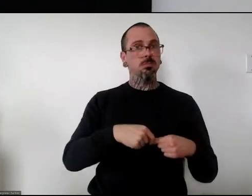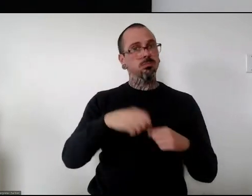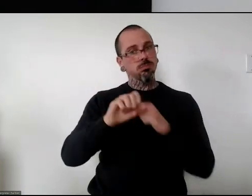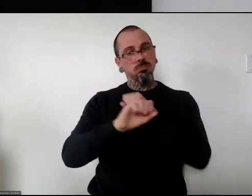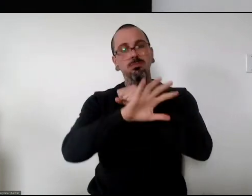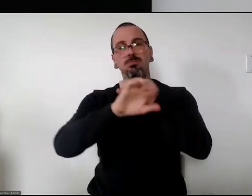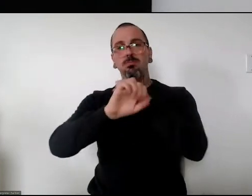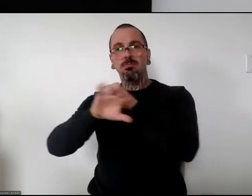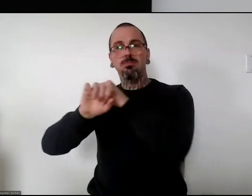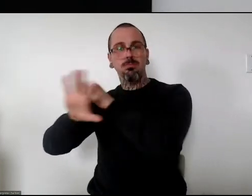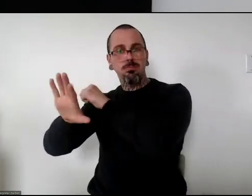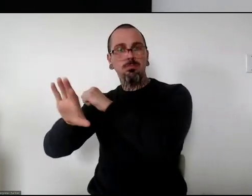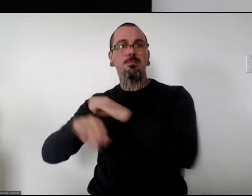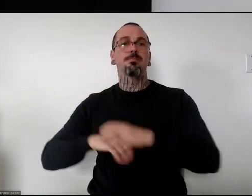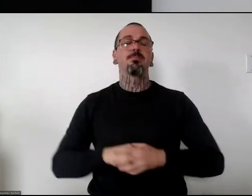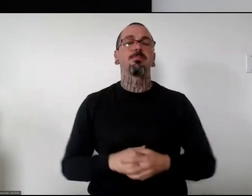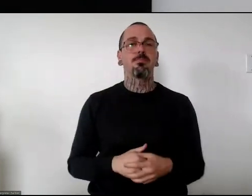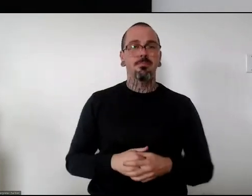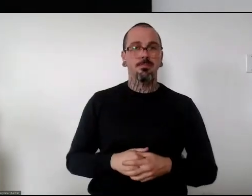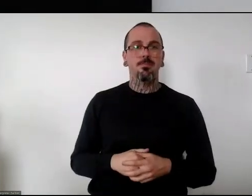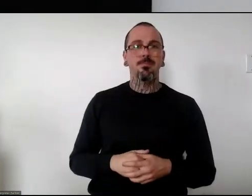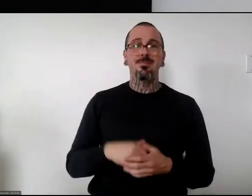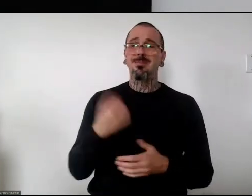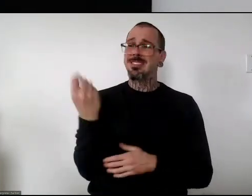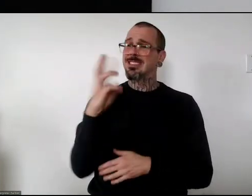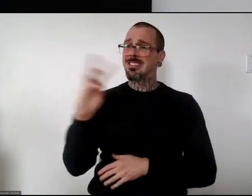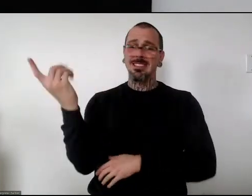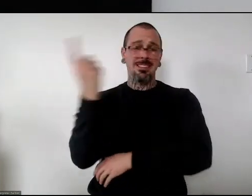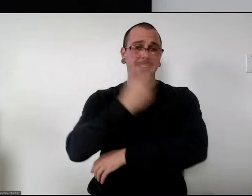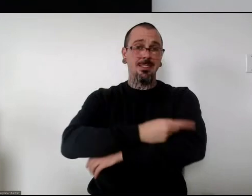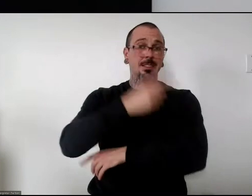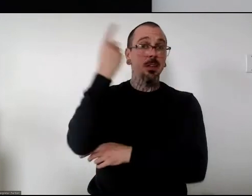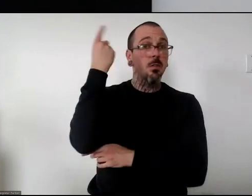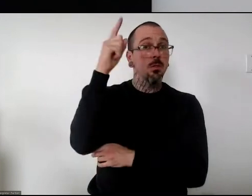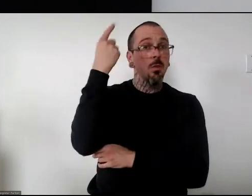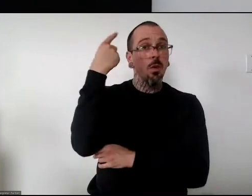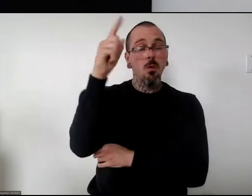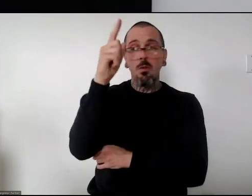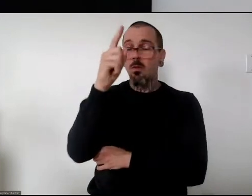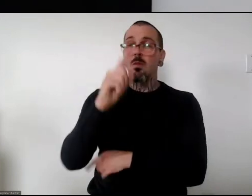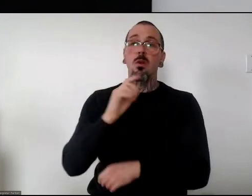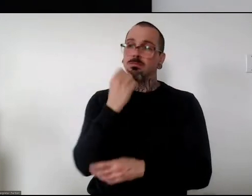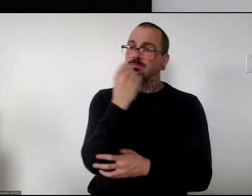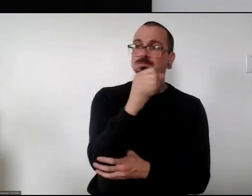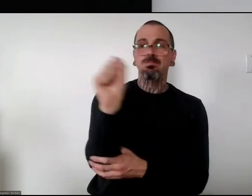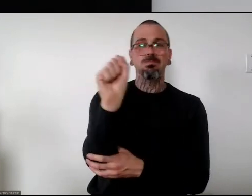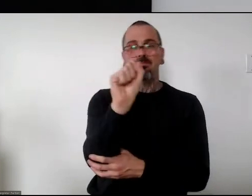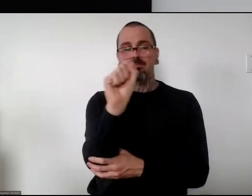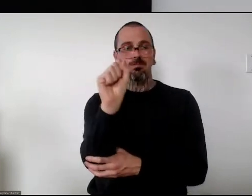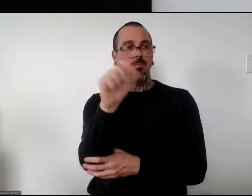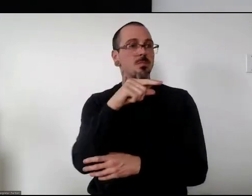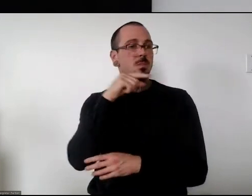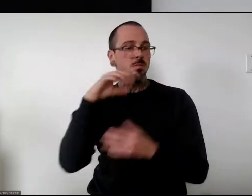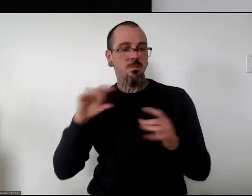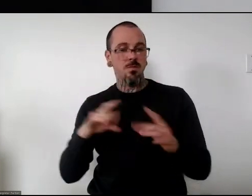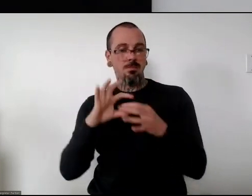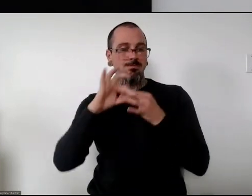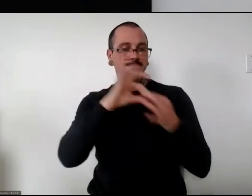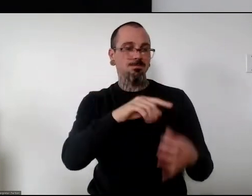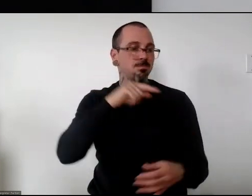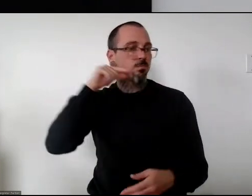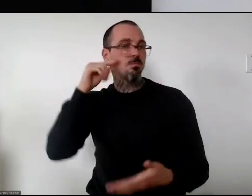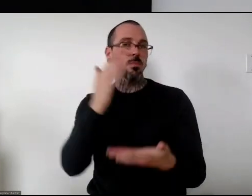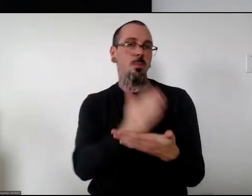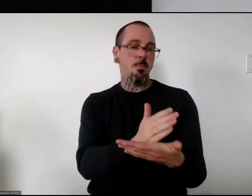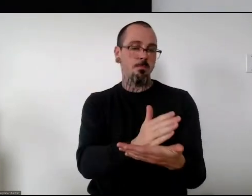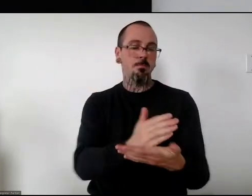a 16 days of activism against gender-based violence. Violence against women and girls